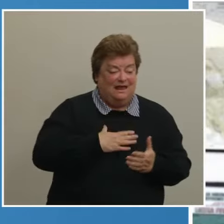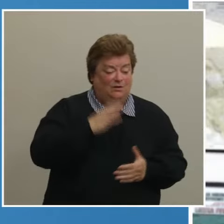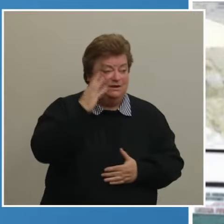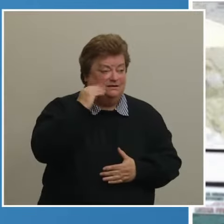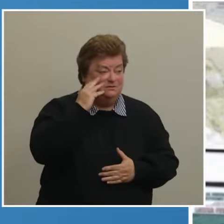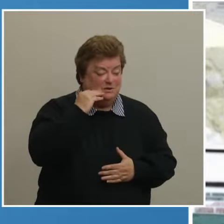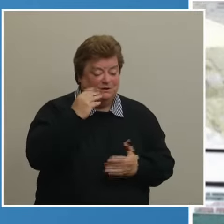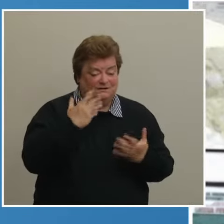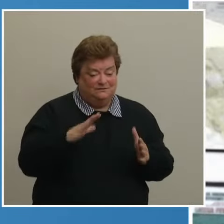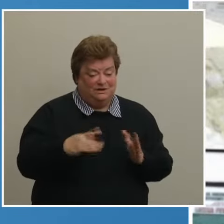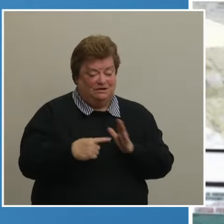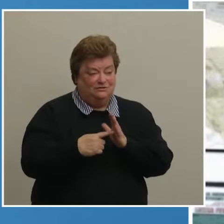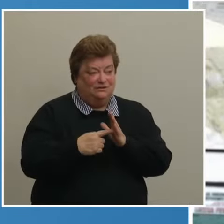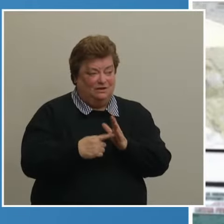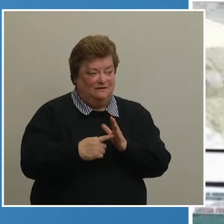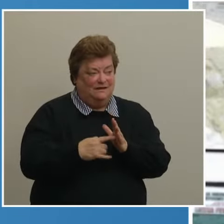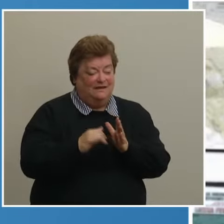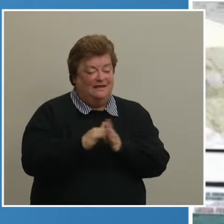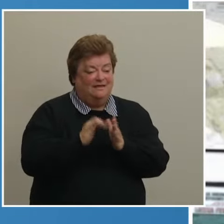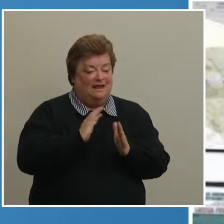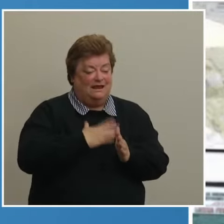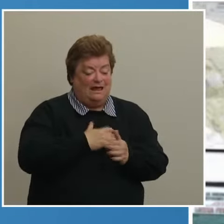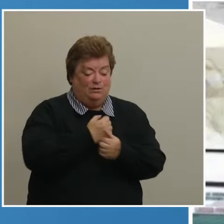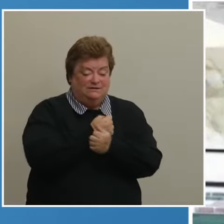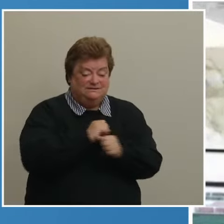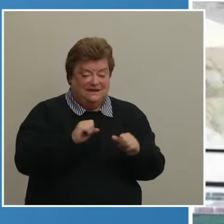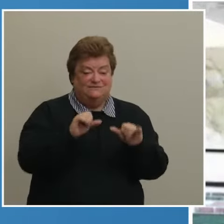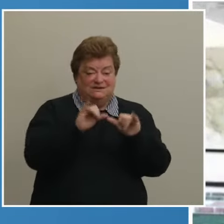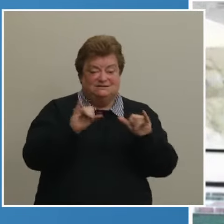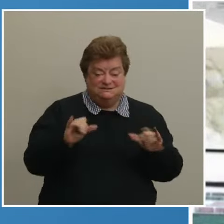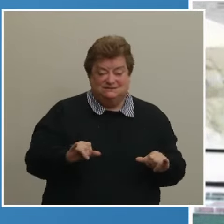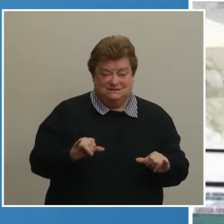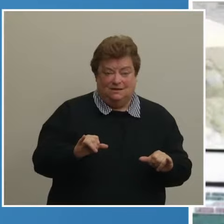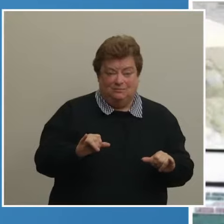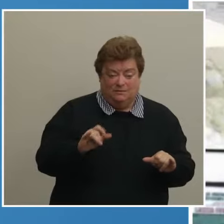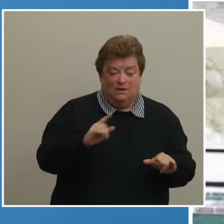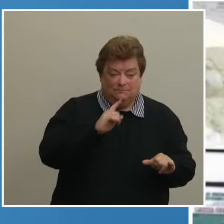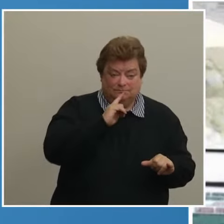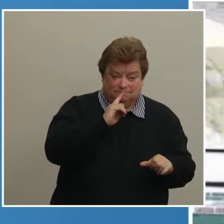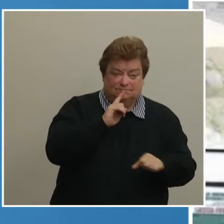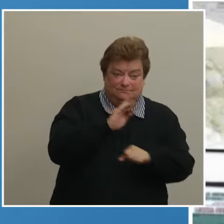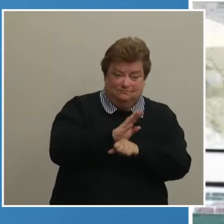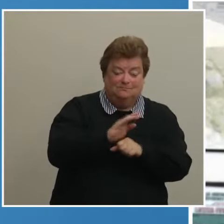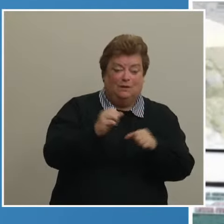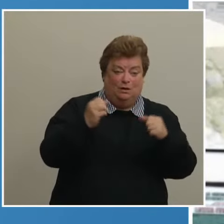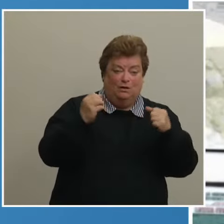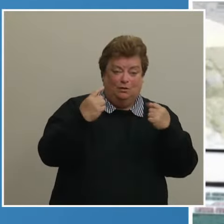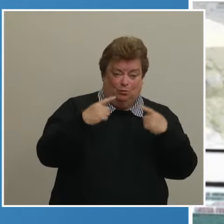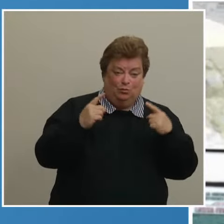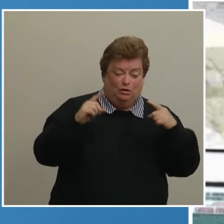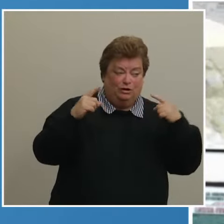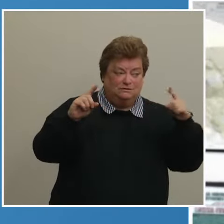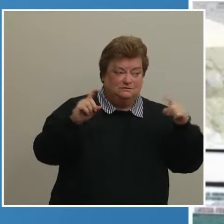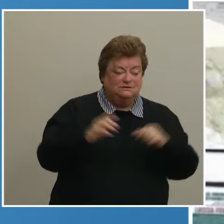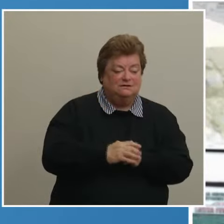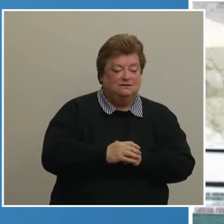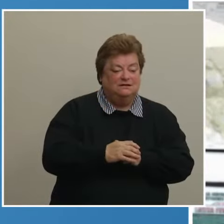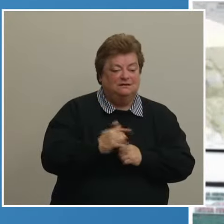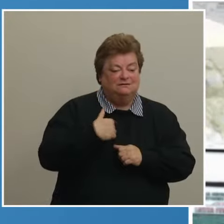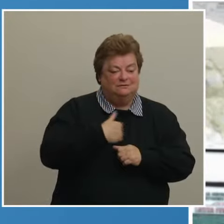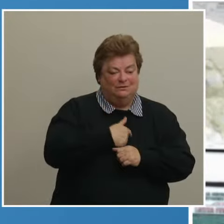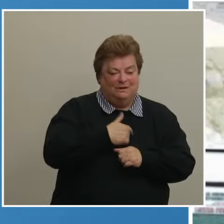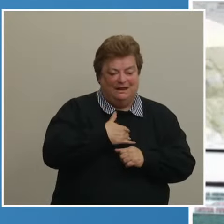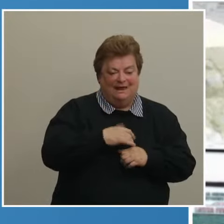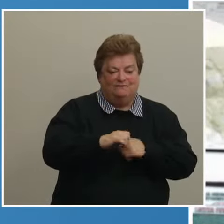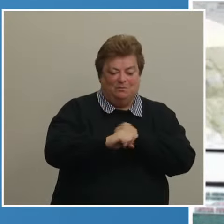so far indicates that our safety systems are working. And so we know that we do post-marketing surveillance